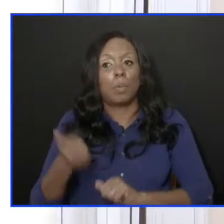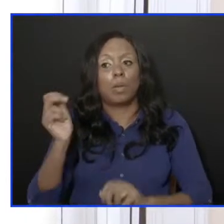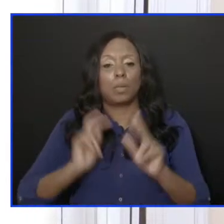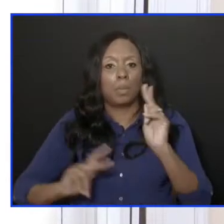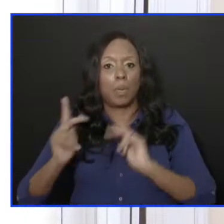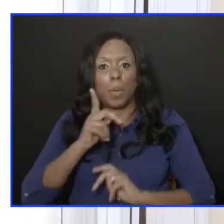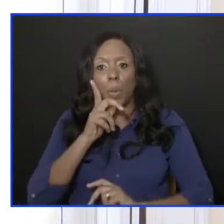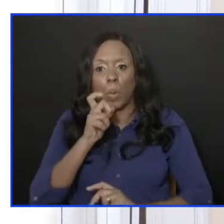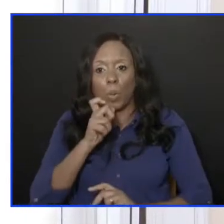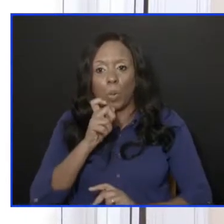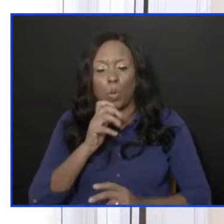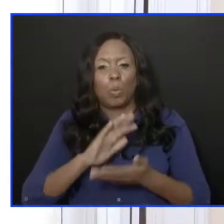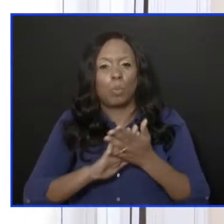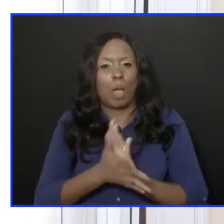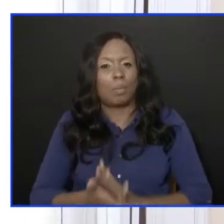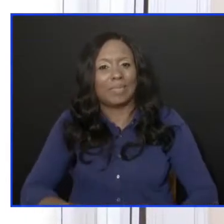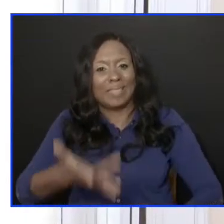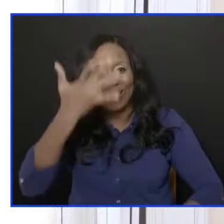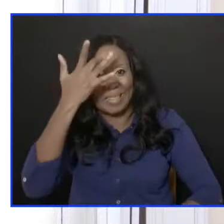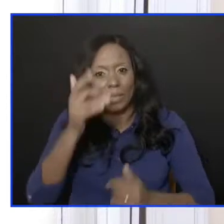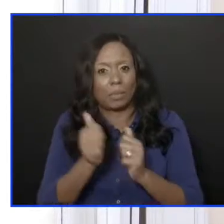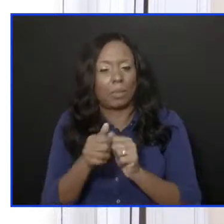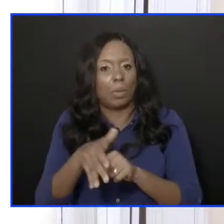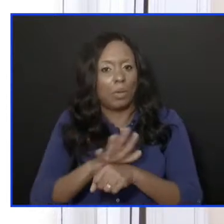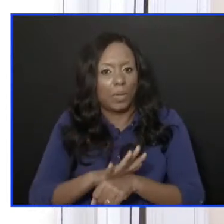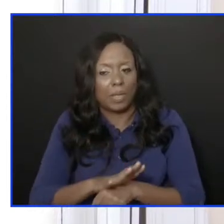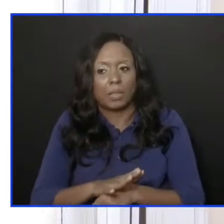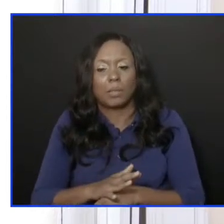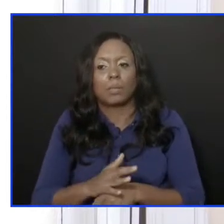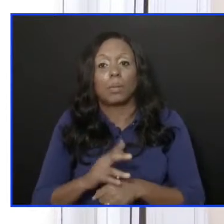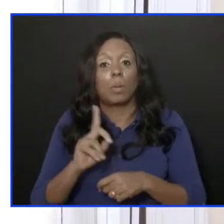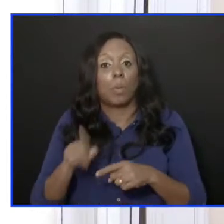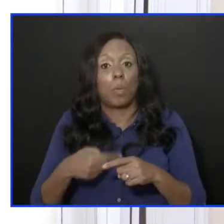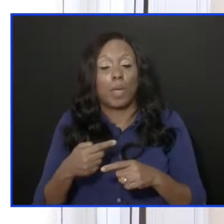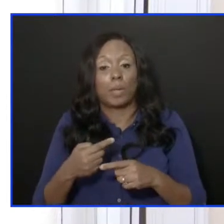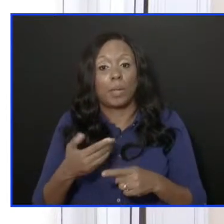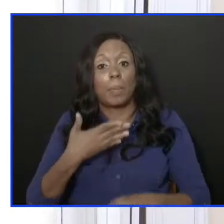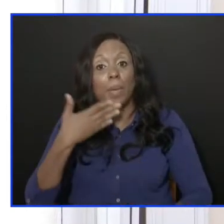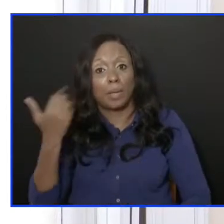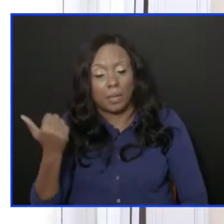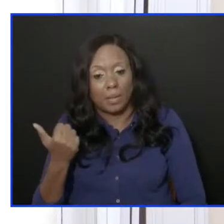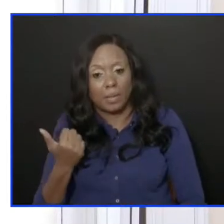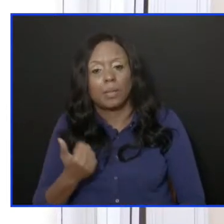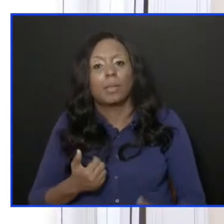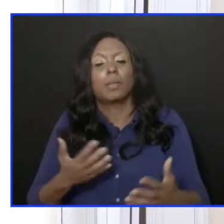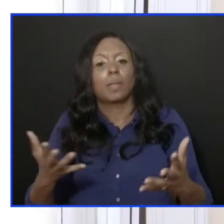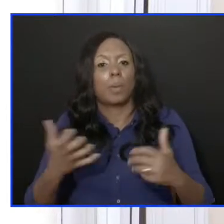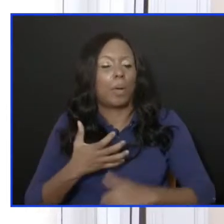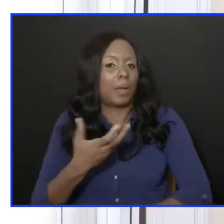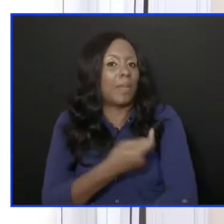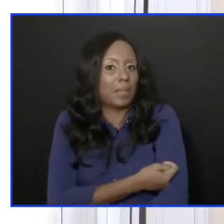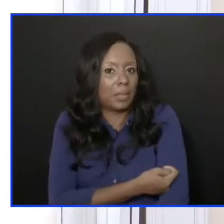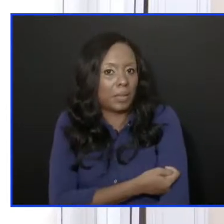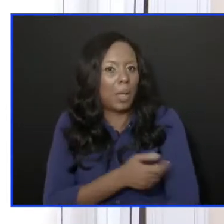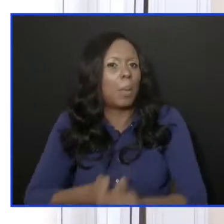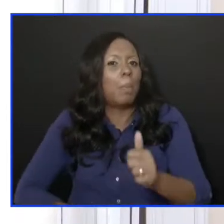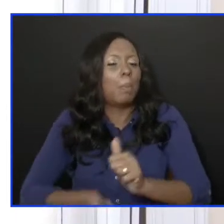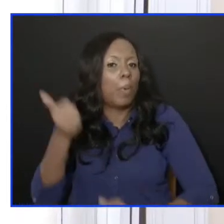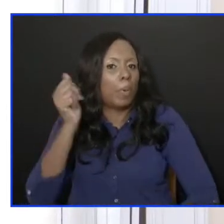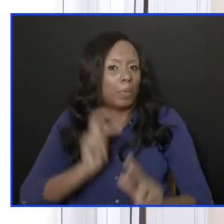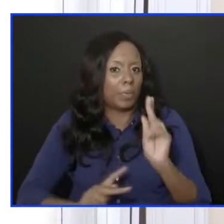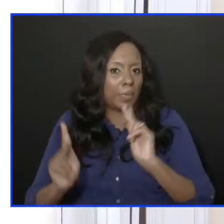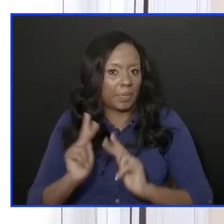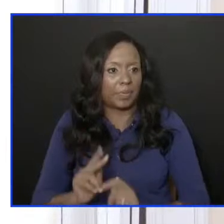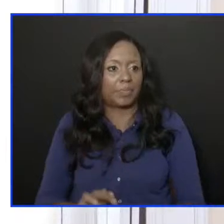for the most part, largely because they understand how precarious this condition is. At the same